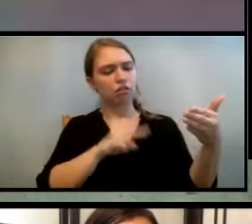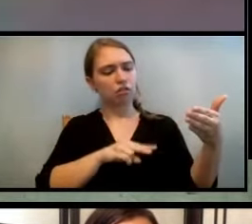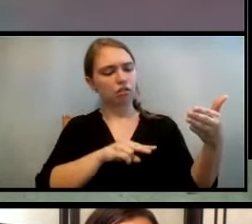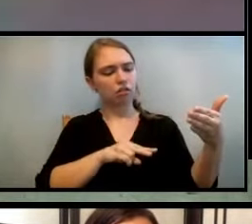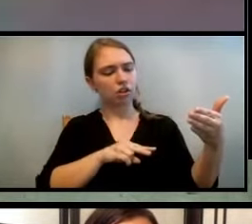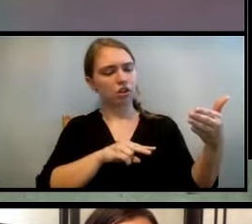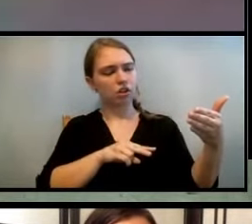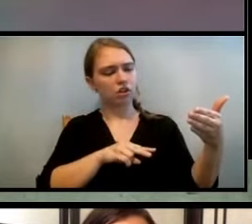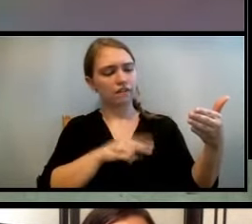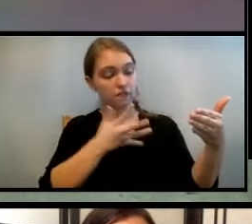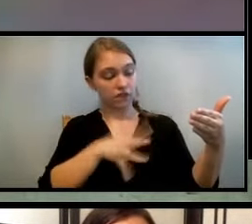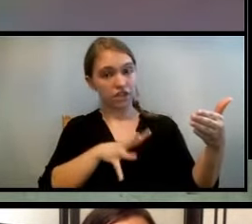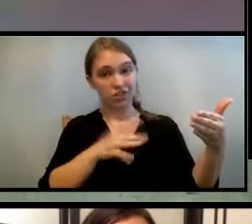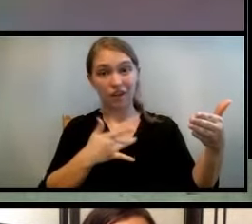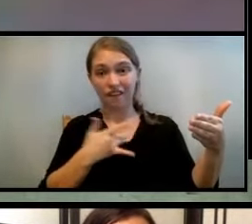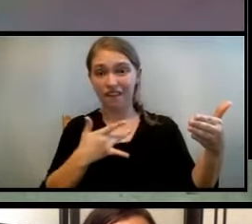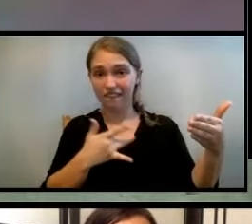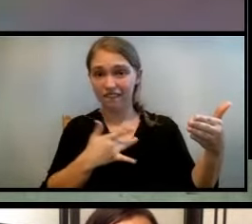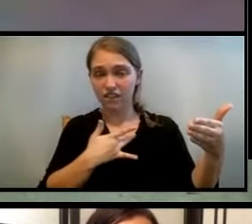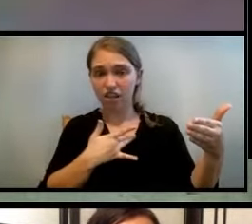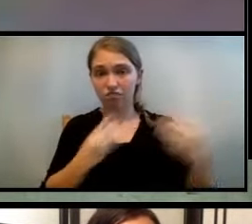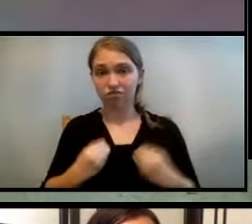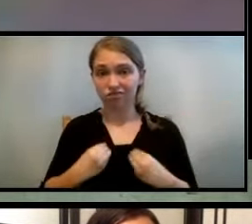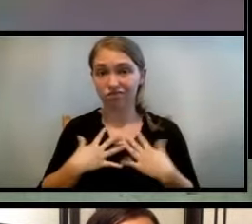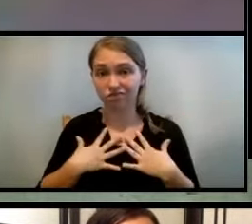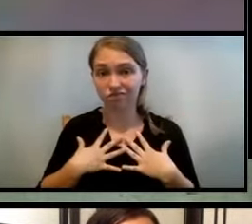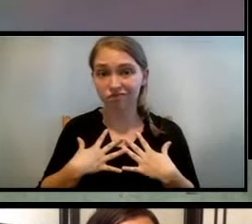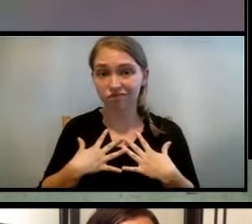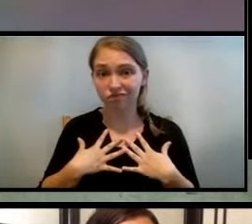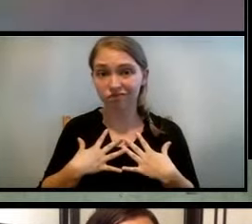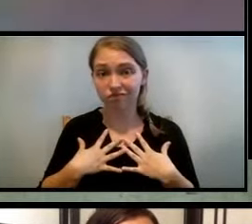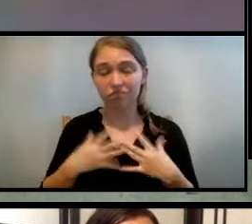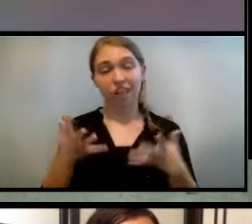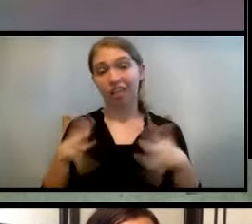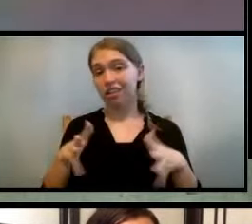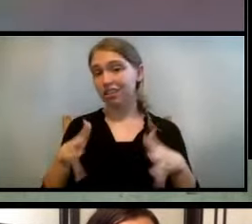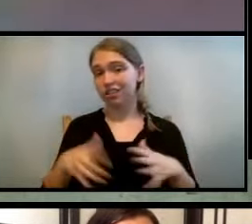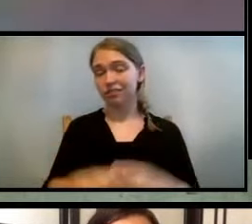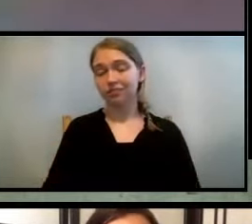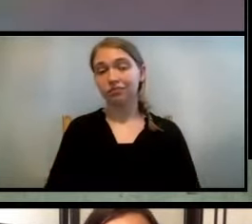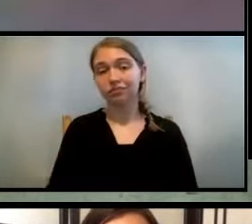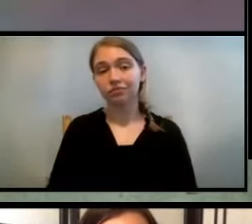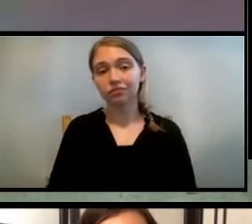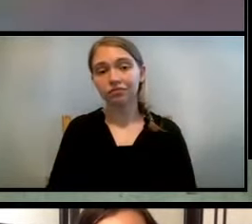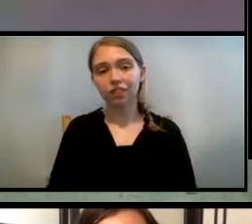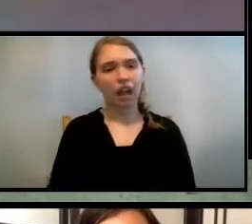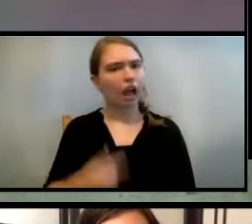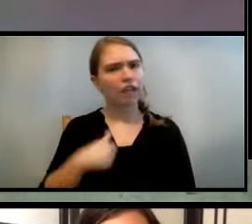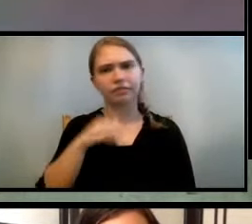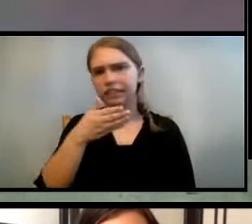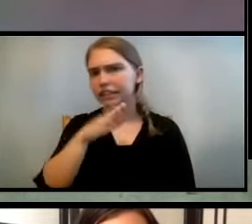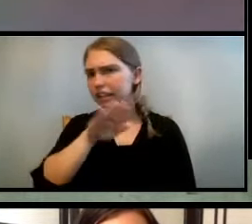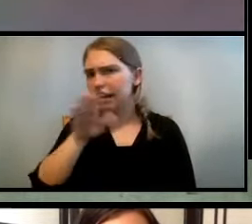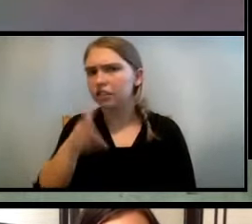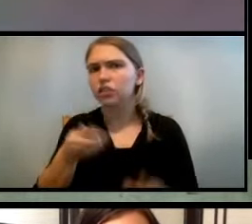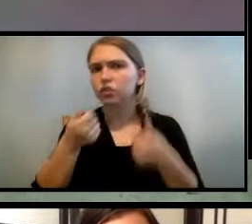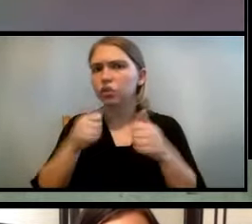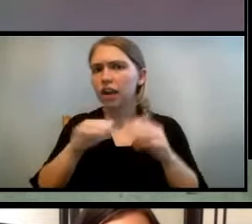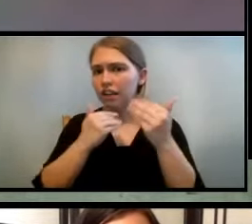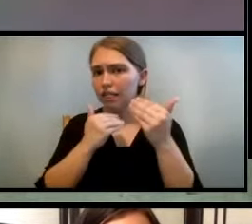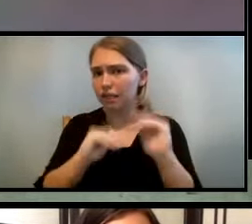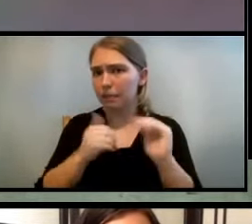I feel moved? And that's it. I've never tried to limit myself to, you